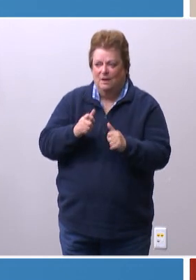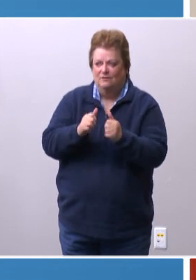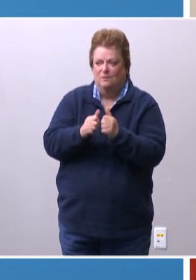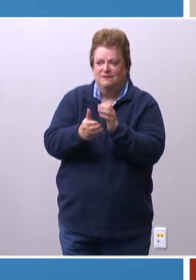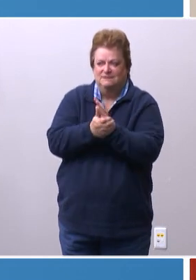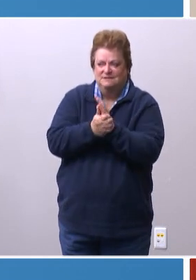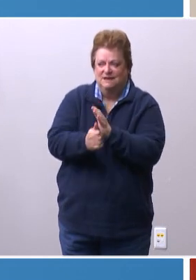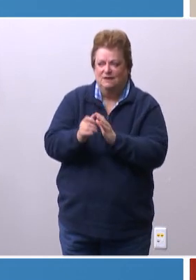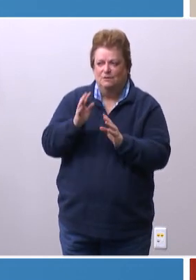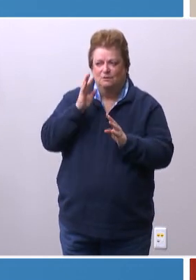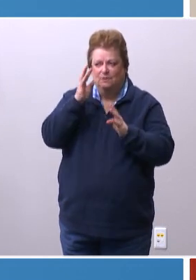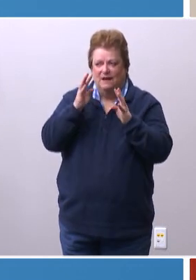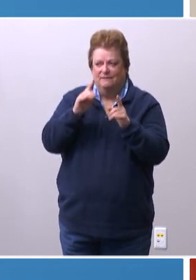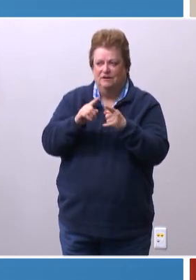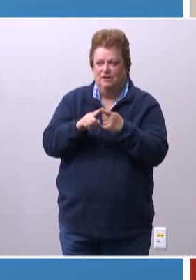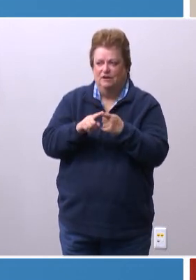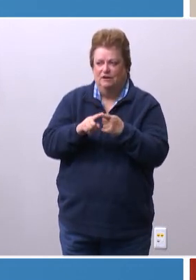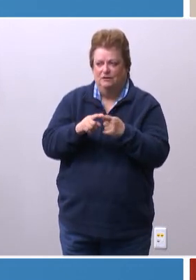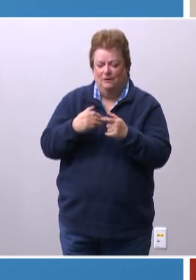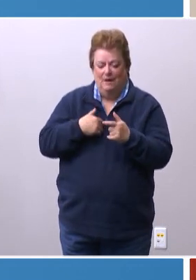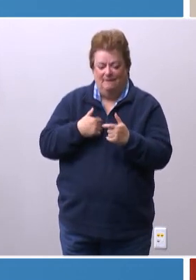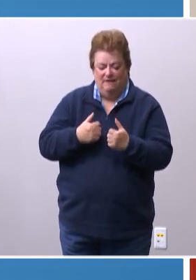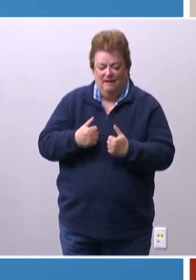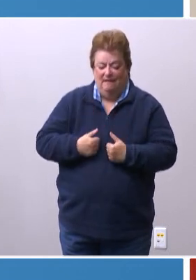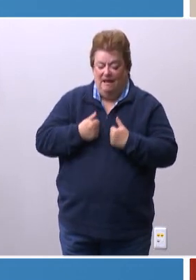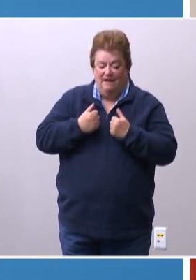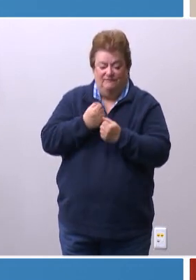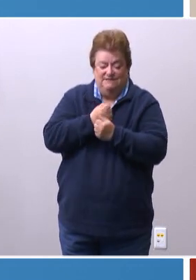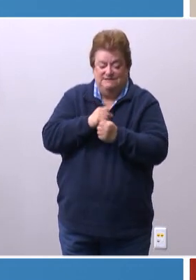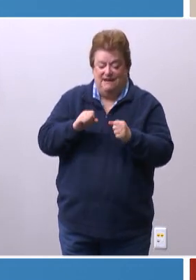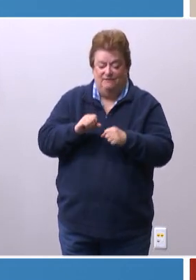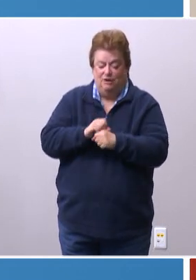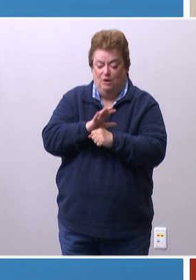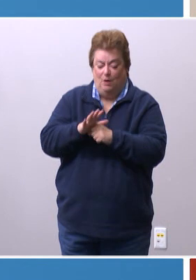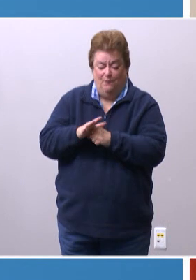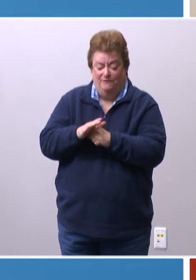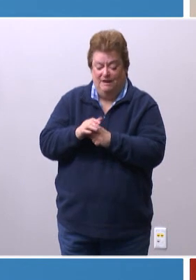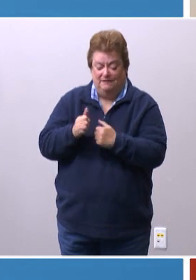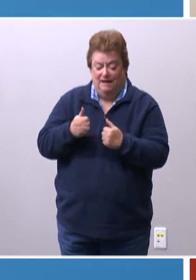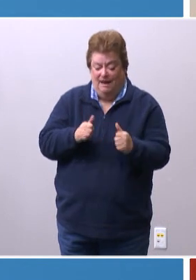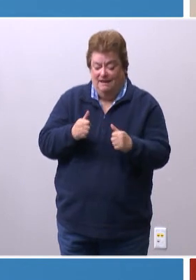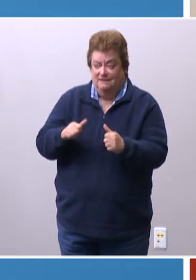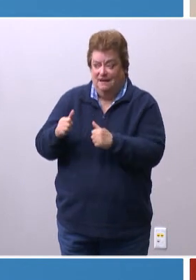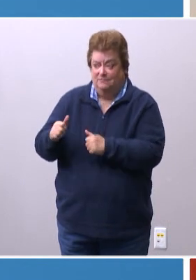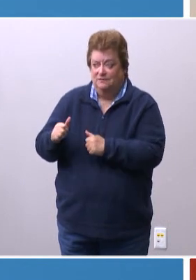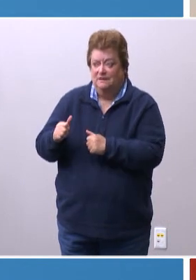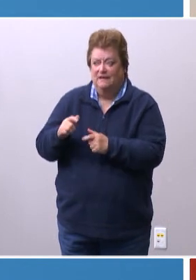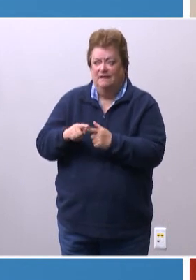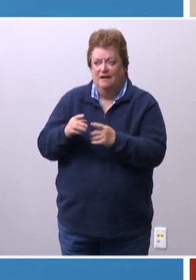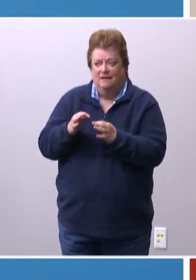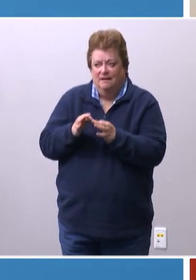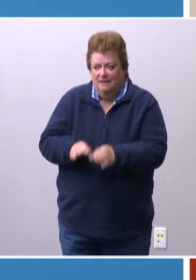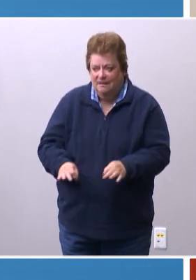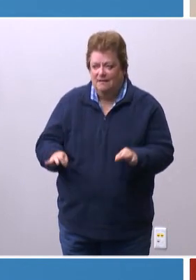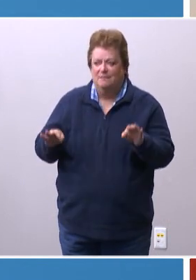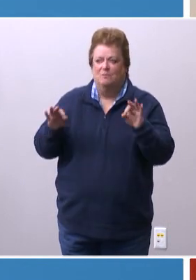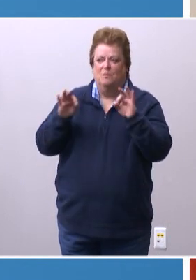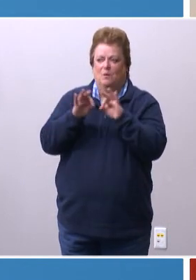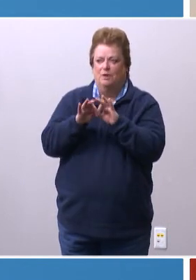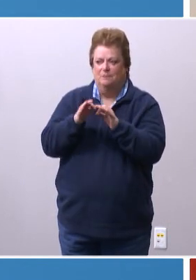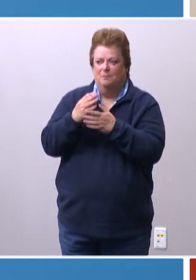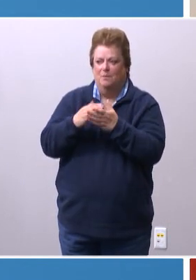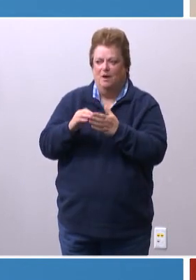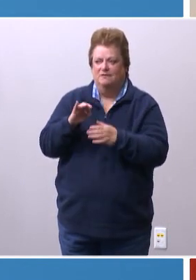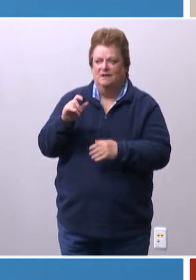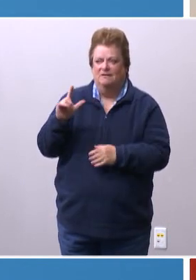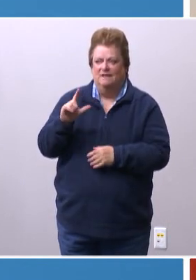to administer life-saving COVID-19 vaccines to residents and have been invaluable partners to the Lincoln-Lancaster